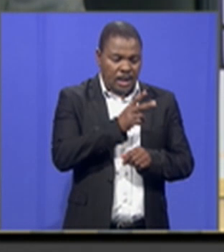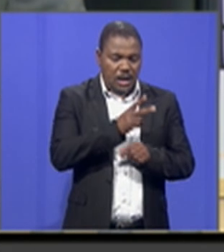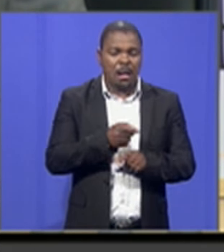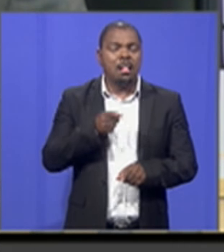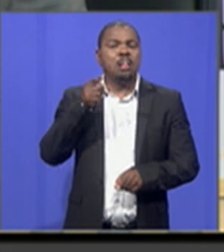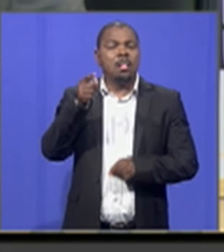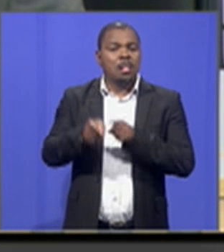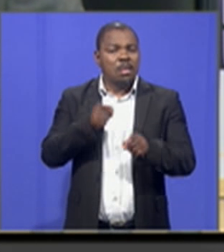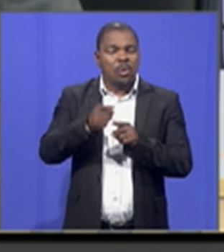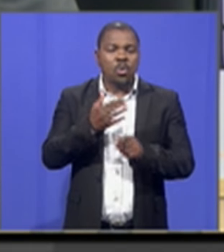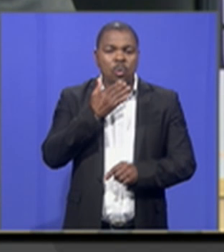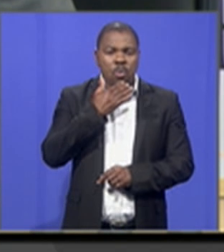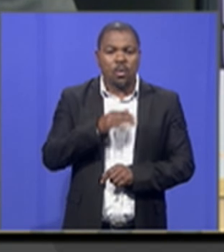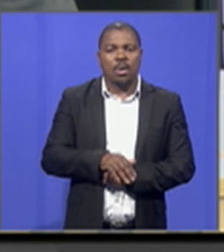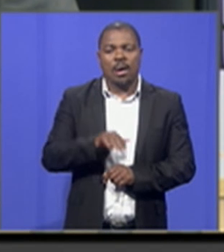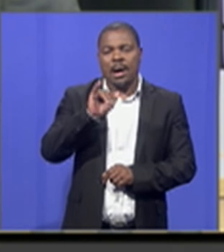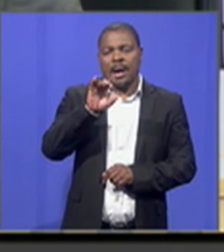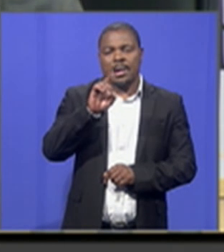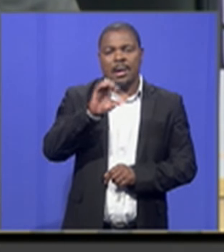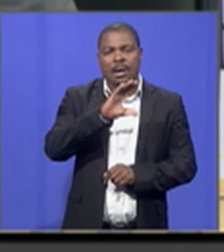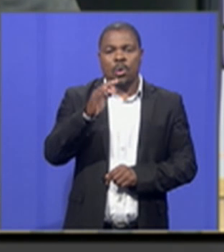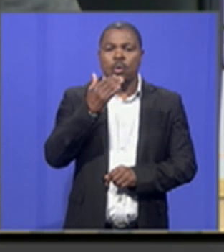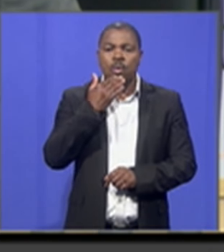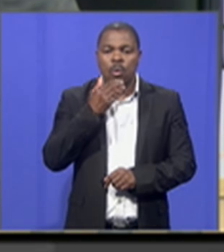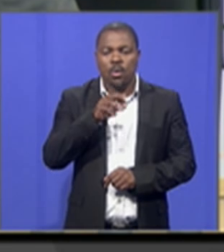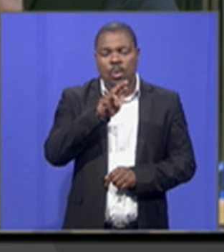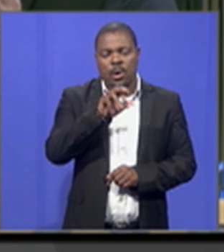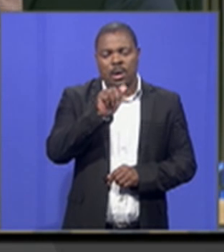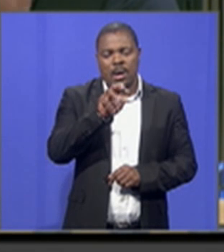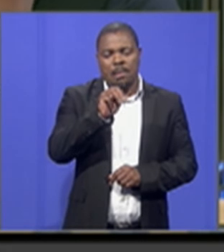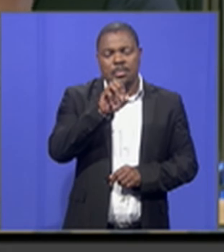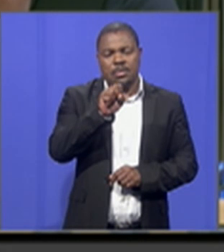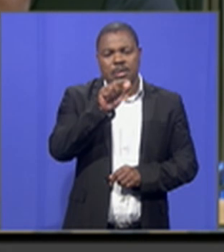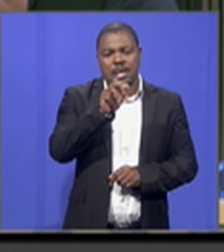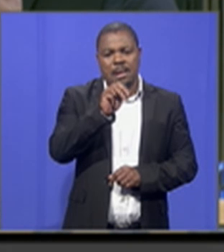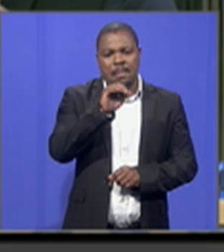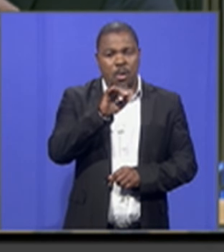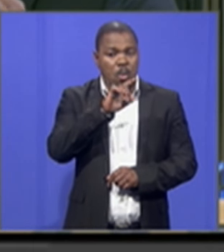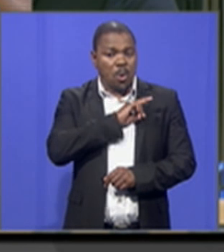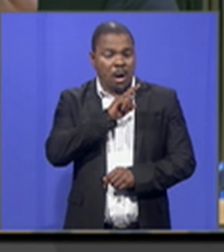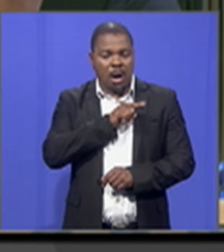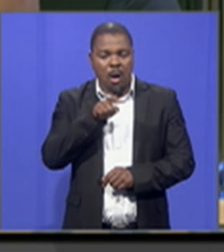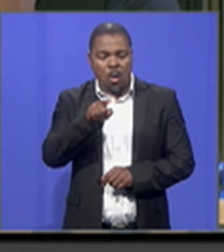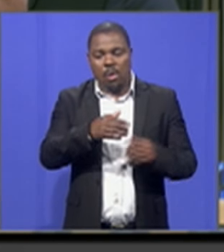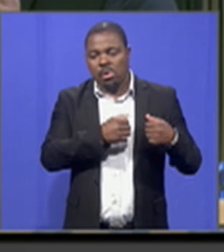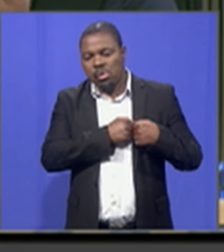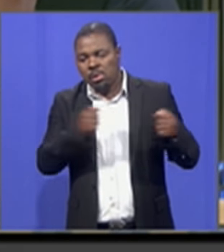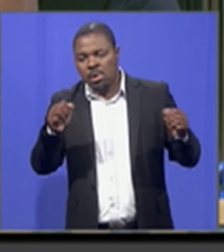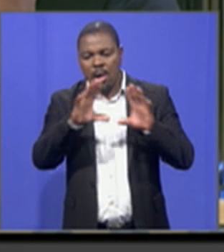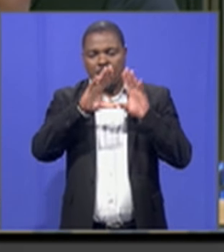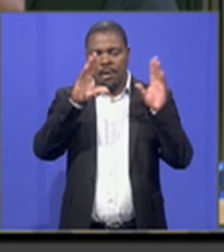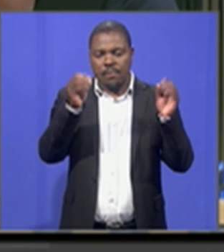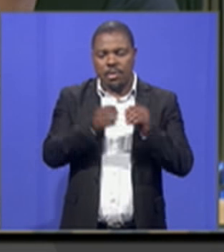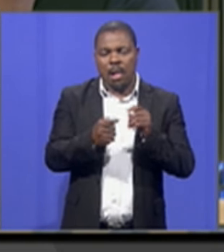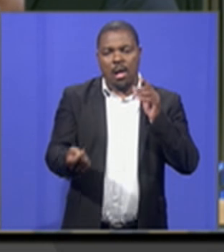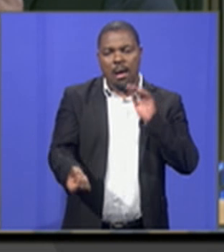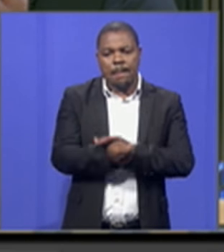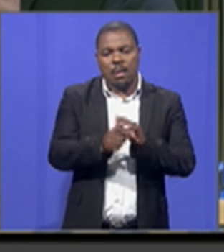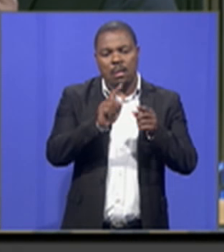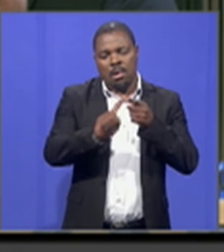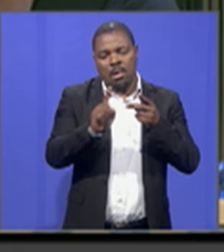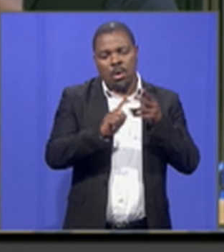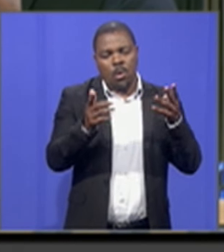le moadvokata wa mmušo wa IDEC Trushanta Ramsemi yo a beile go pepeneneng majiša dihlong ao a diregago ka lefapheng